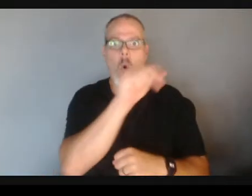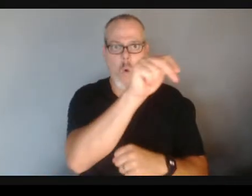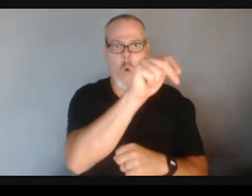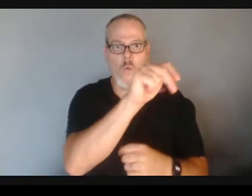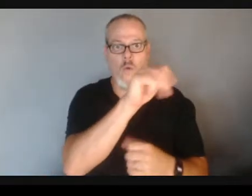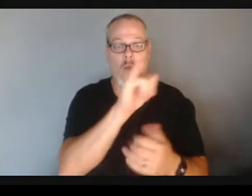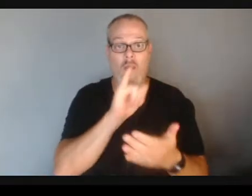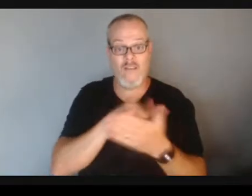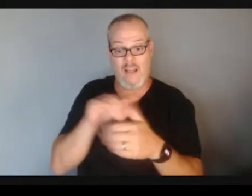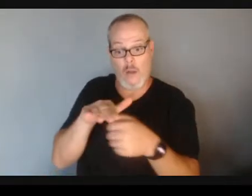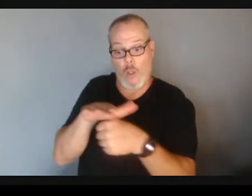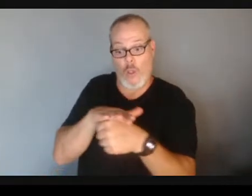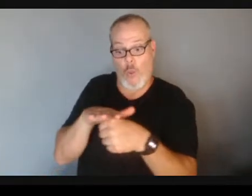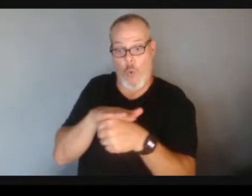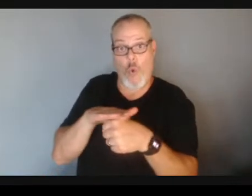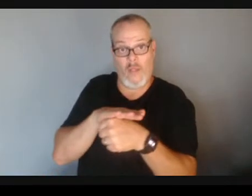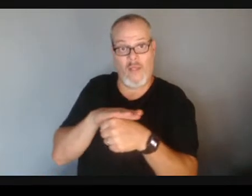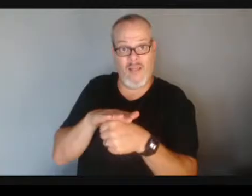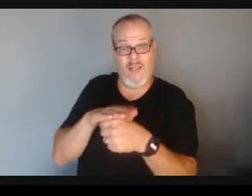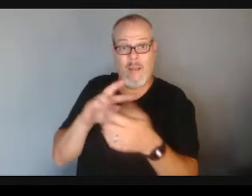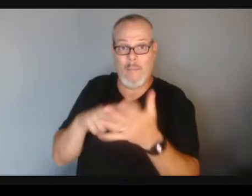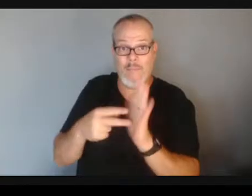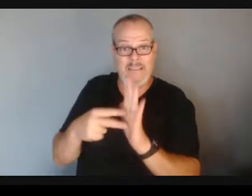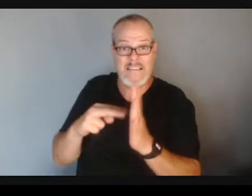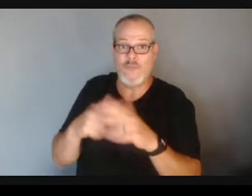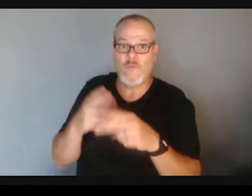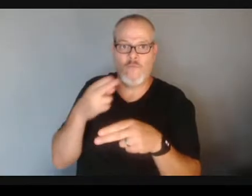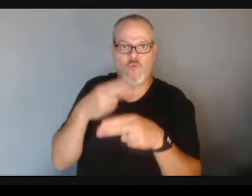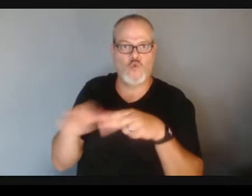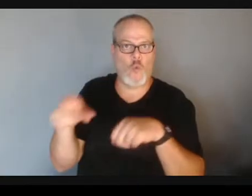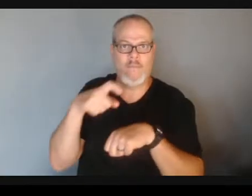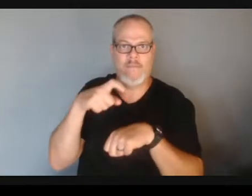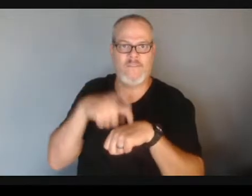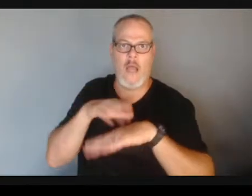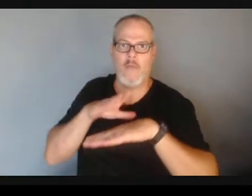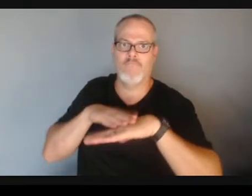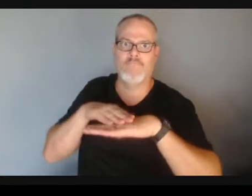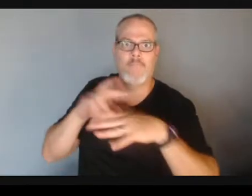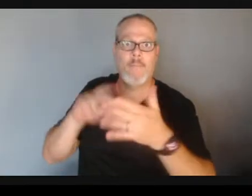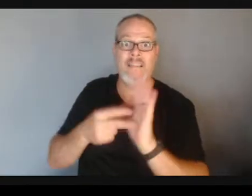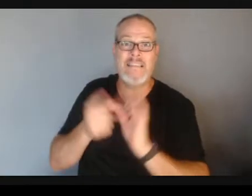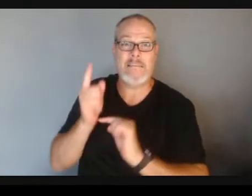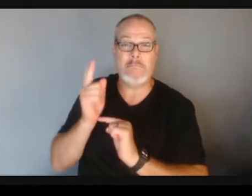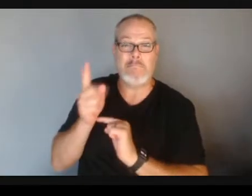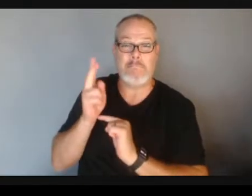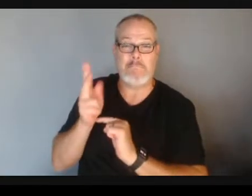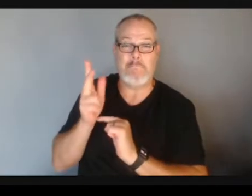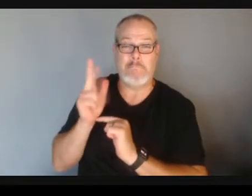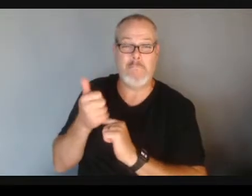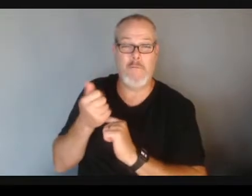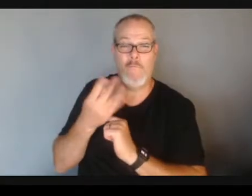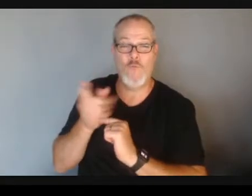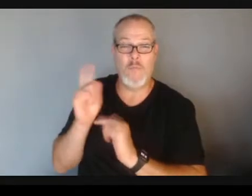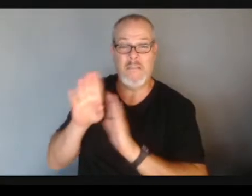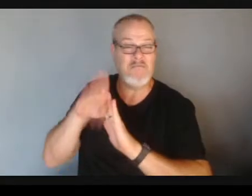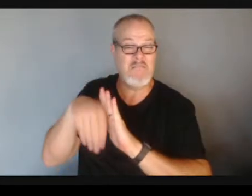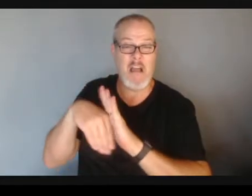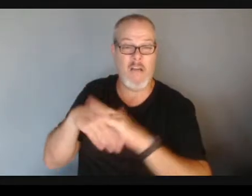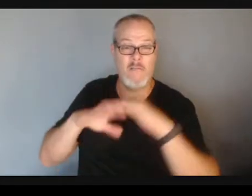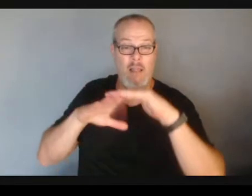time that you have until it could be on you is relatively short. We're talking minutes, tens of minutes, maybe less,